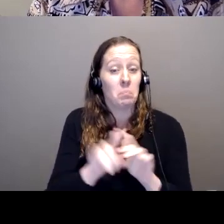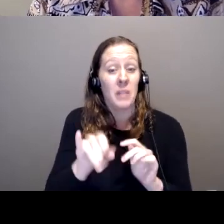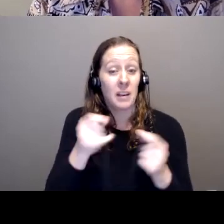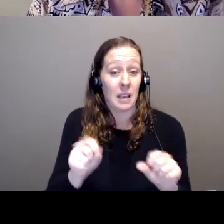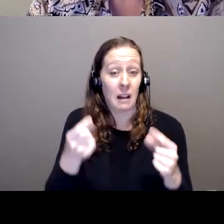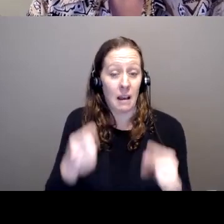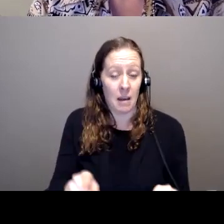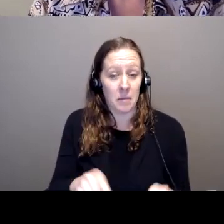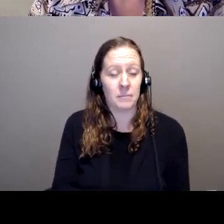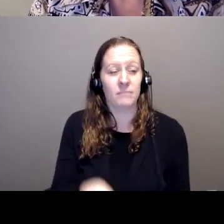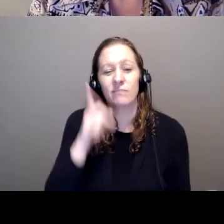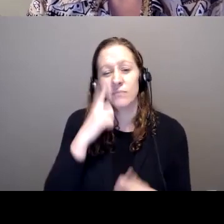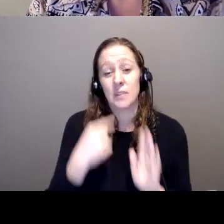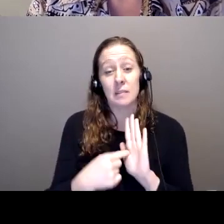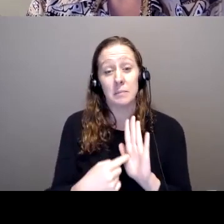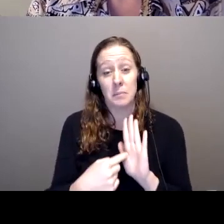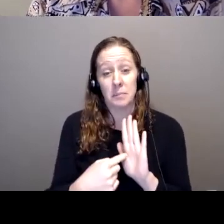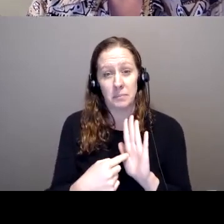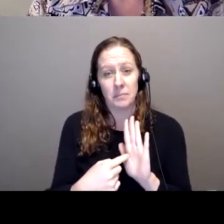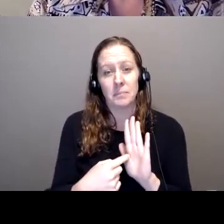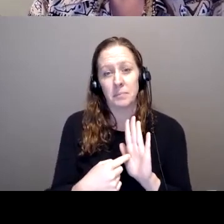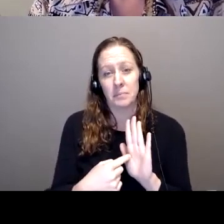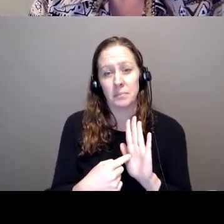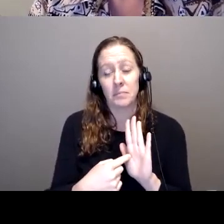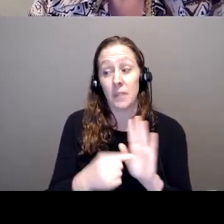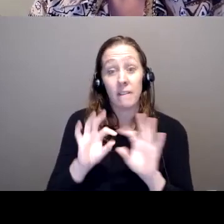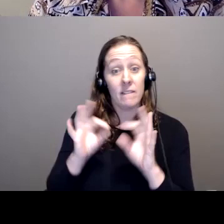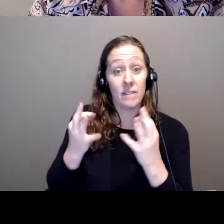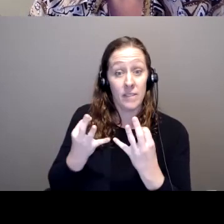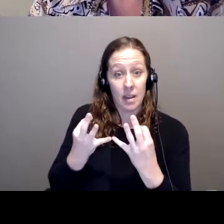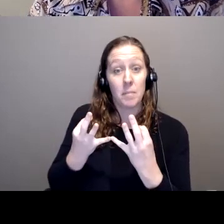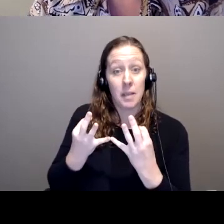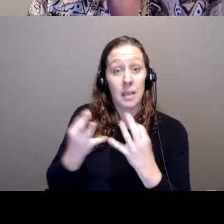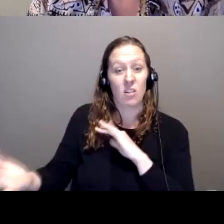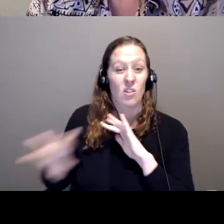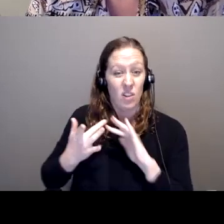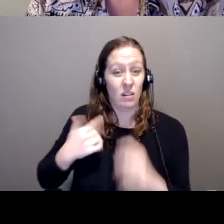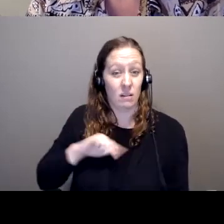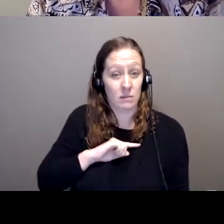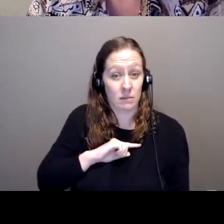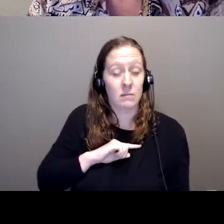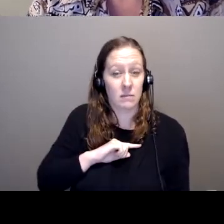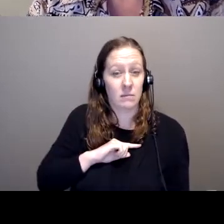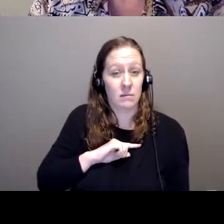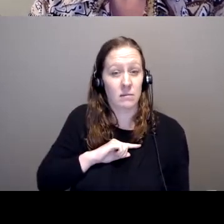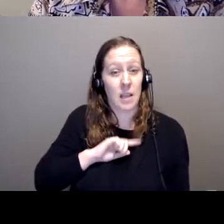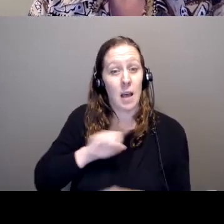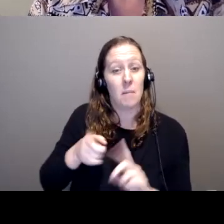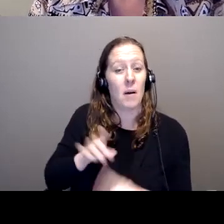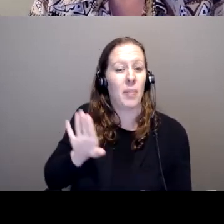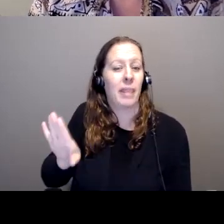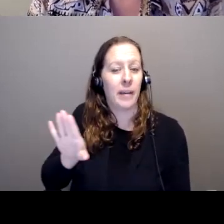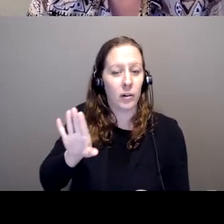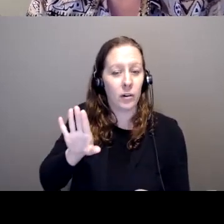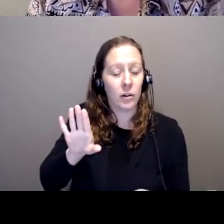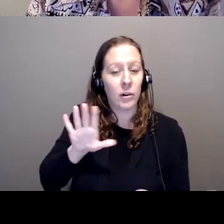a case where the family had connected with us regarding their older